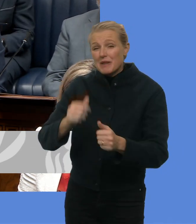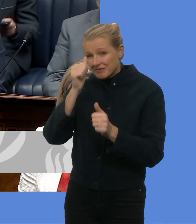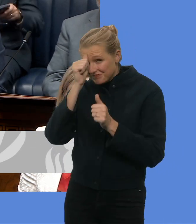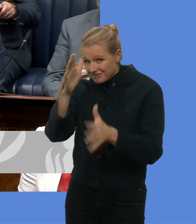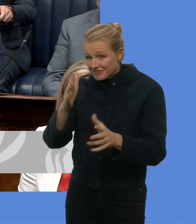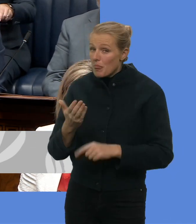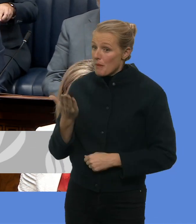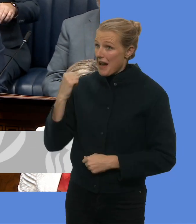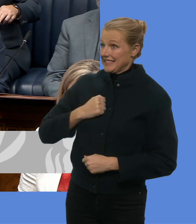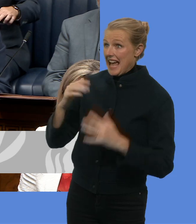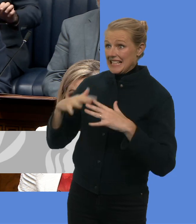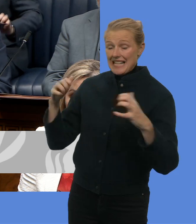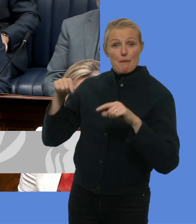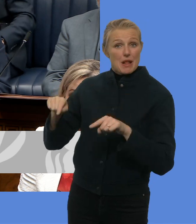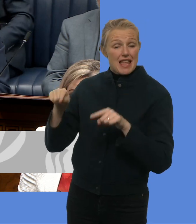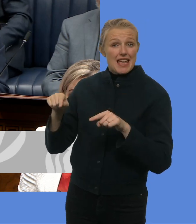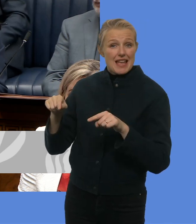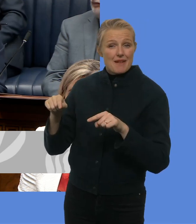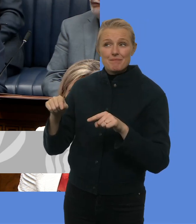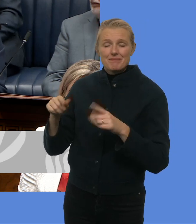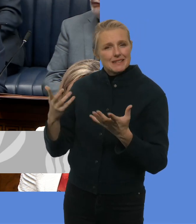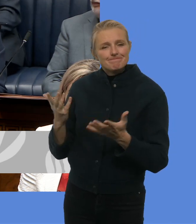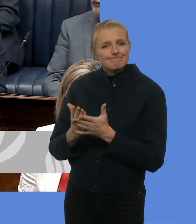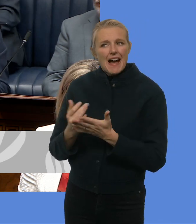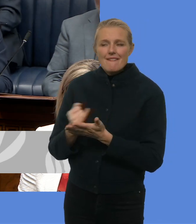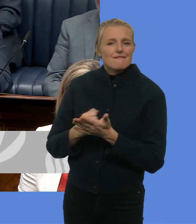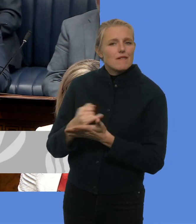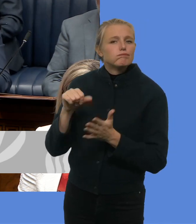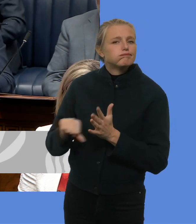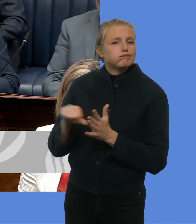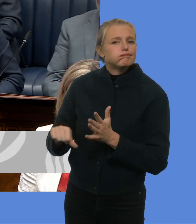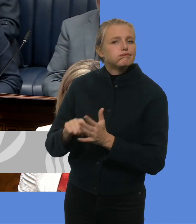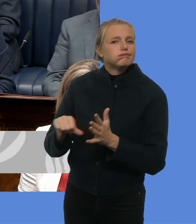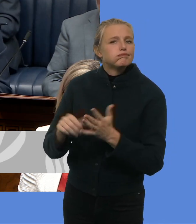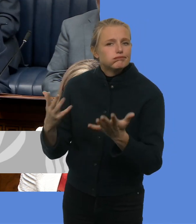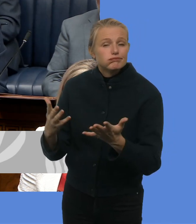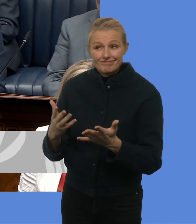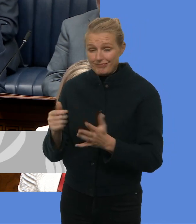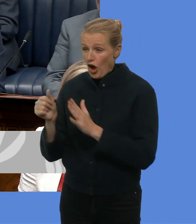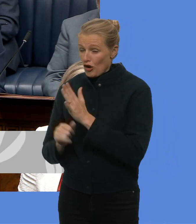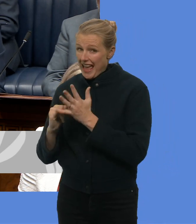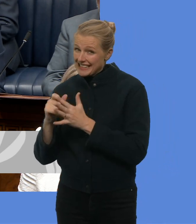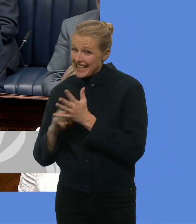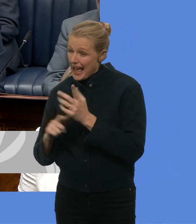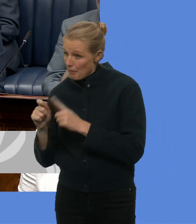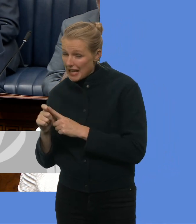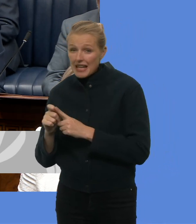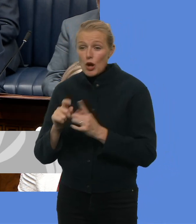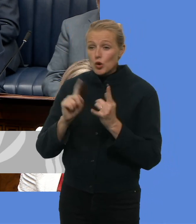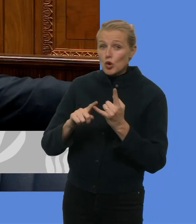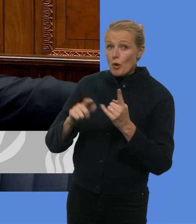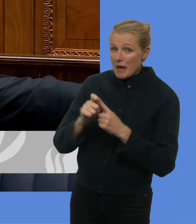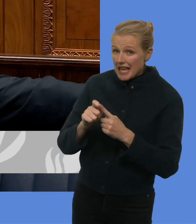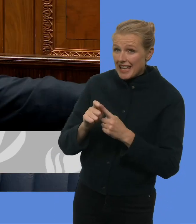this Assembly, it didn't operate the way that it should, and there were multiple occasions under the SDLP and the Ulster Unionist Party whenever this Assembly